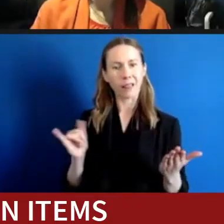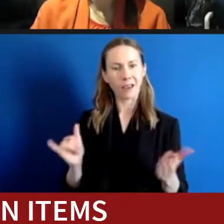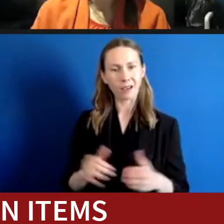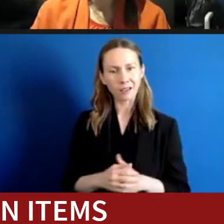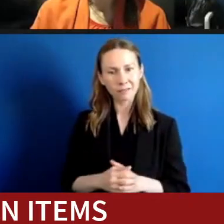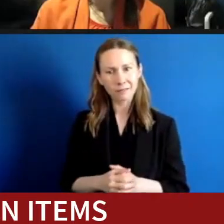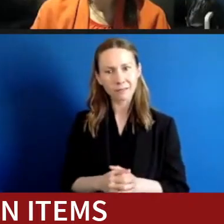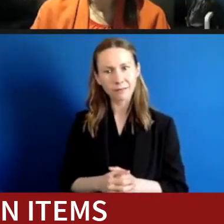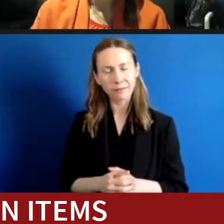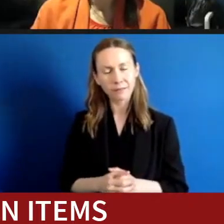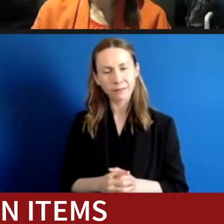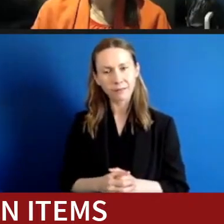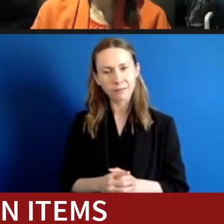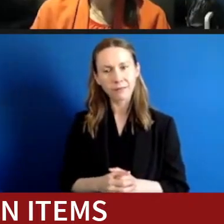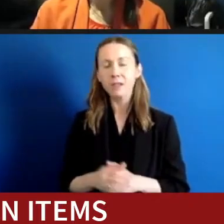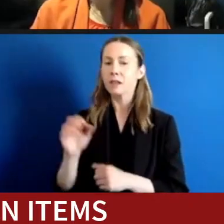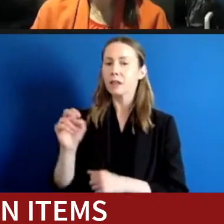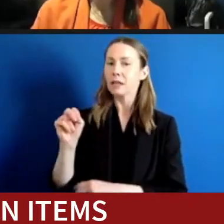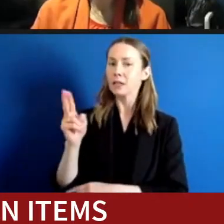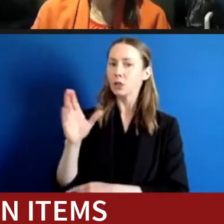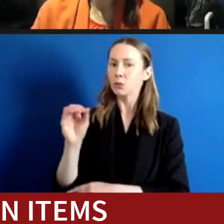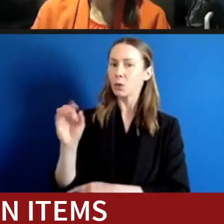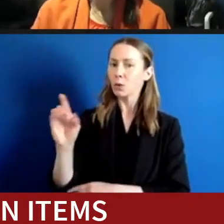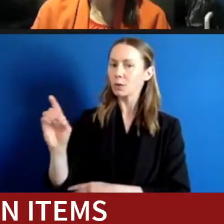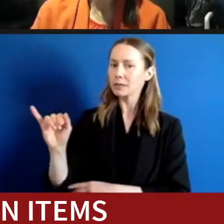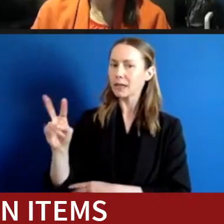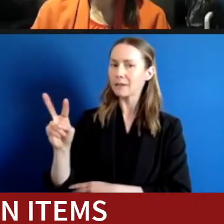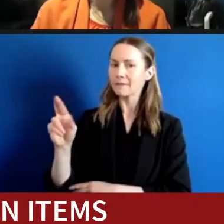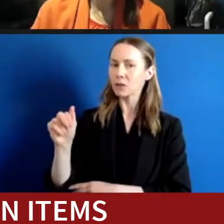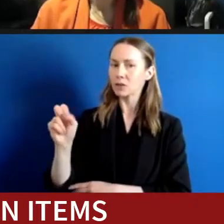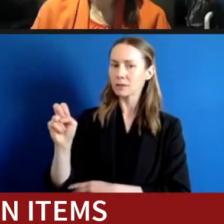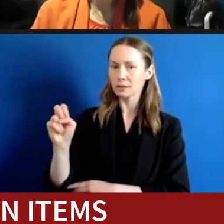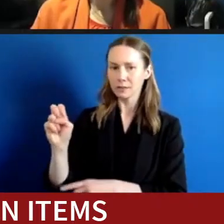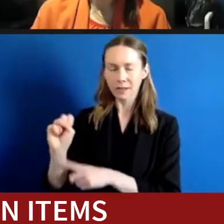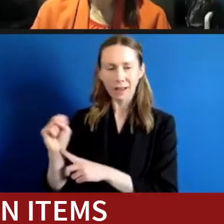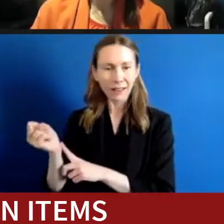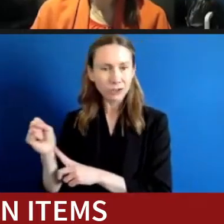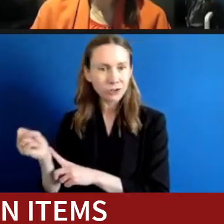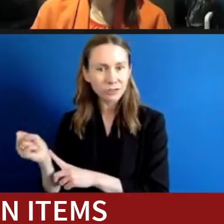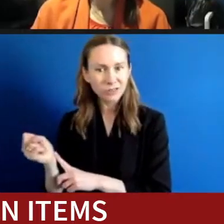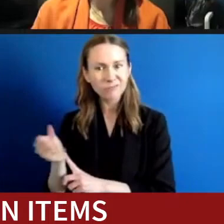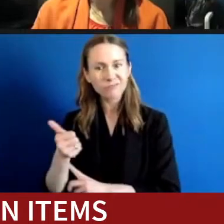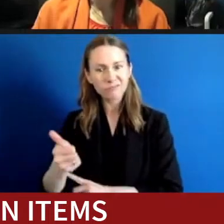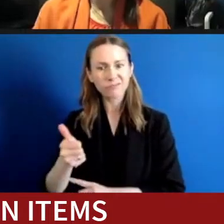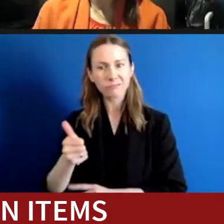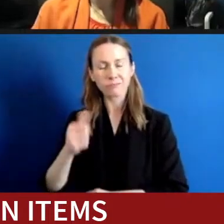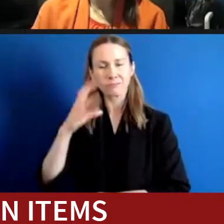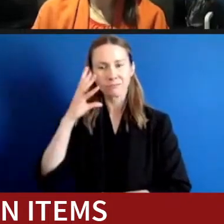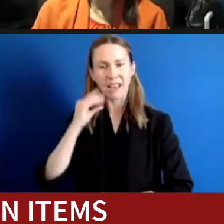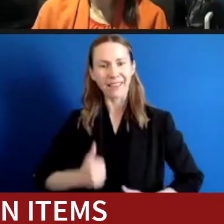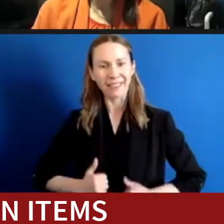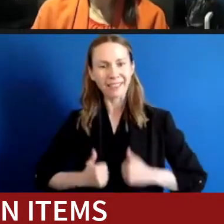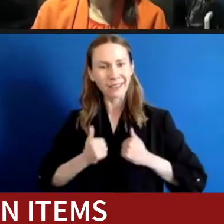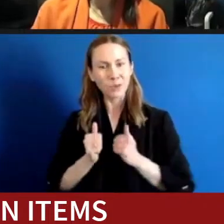with neurodiverse conditions, practically they live with their condition throughout their